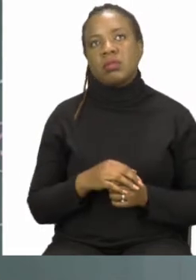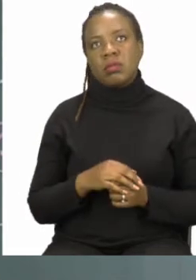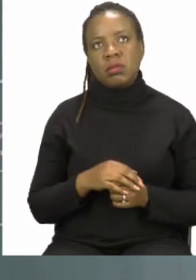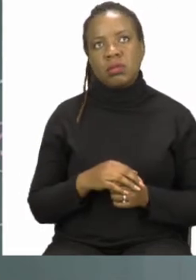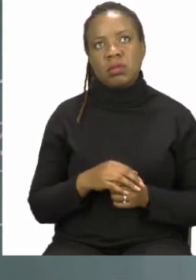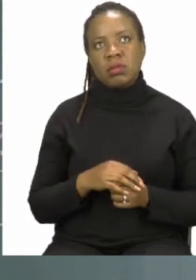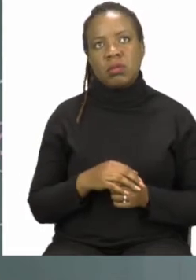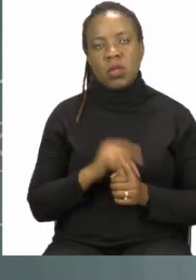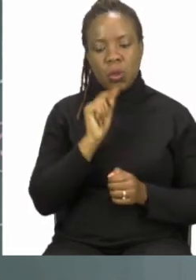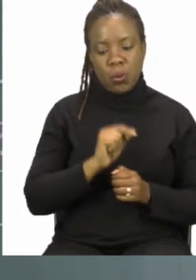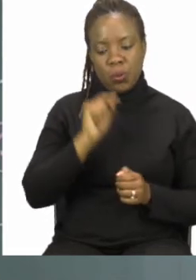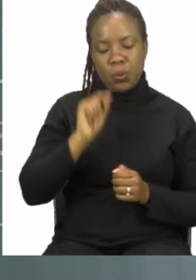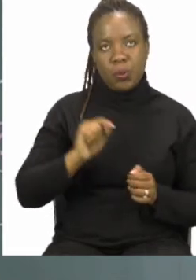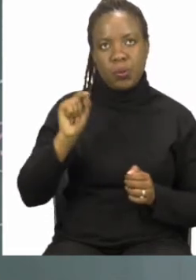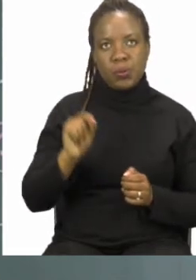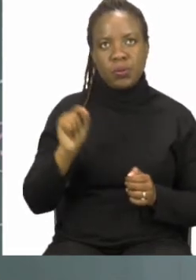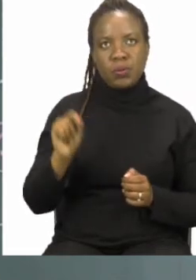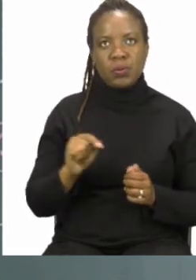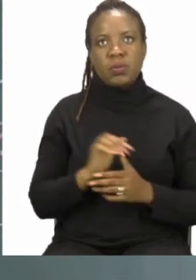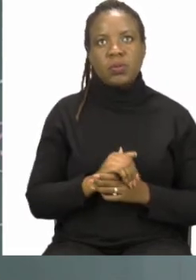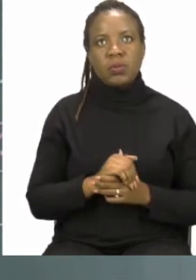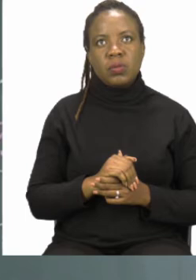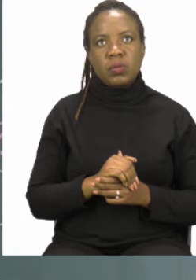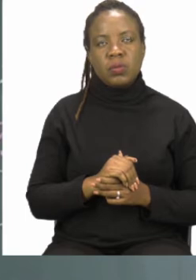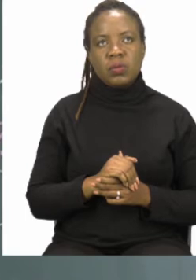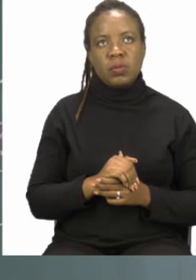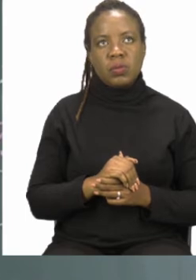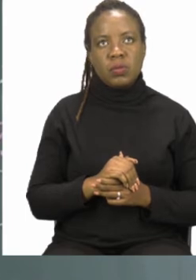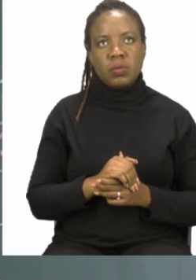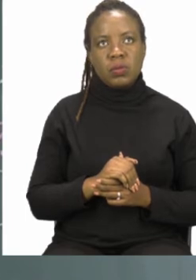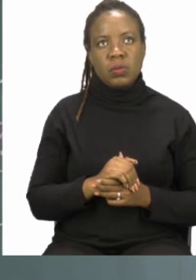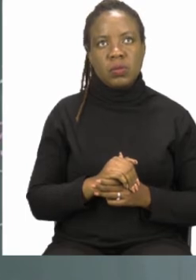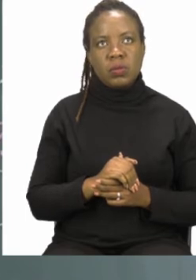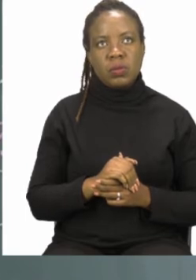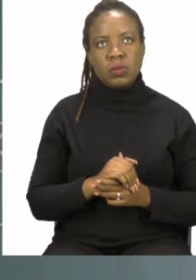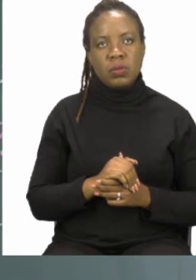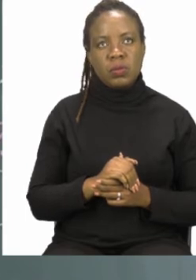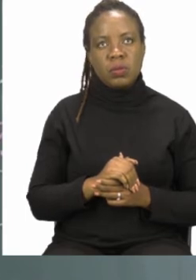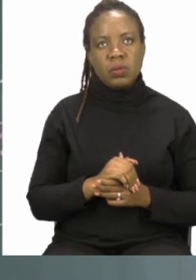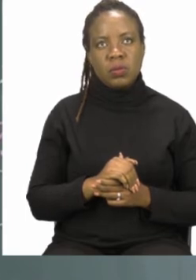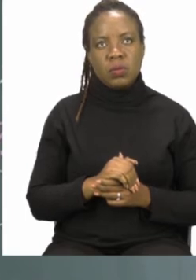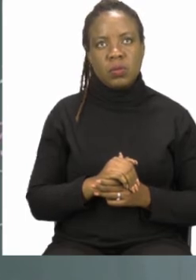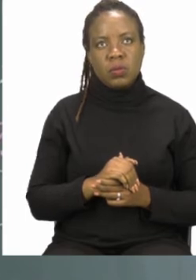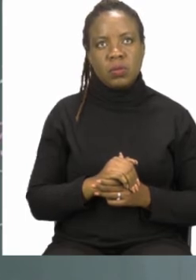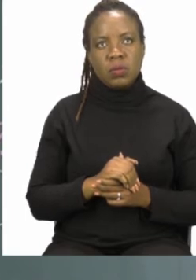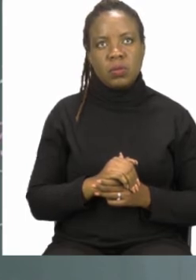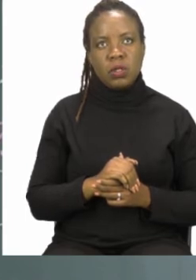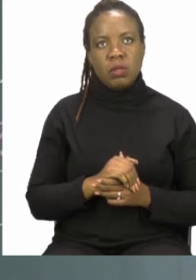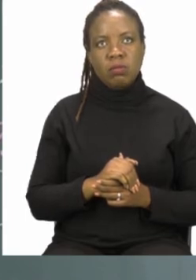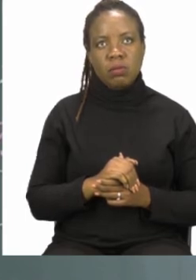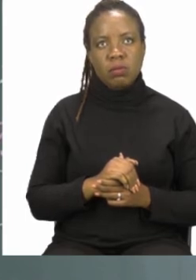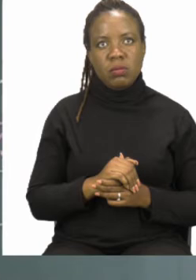to be drawing sticks. So we're going to say 9 is already there and we need to get to 13. So we say